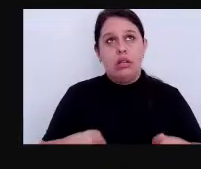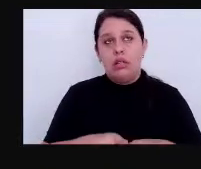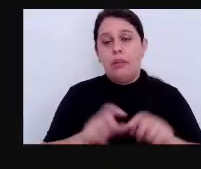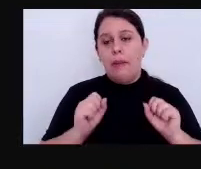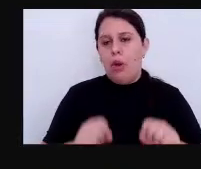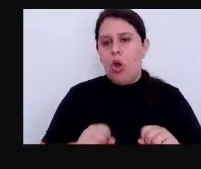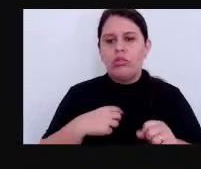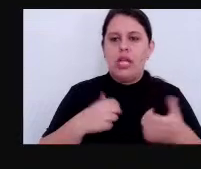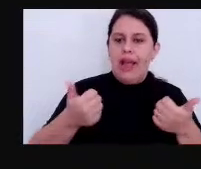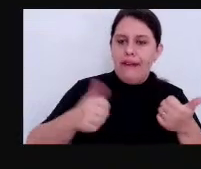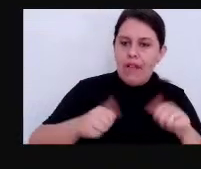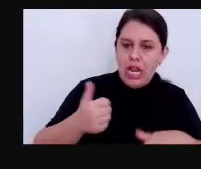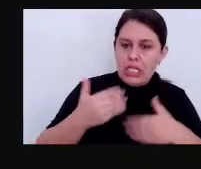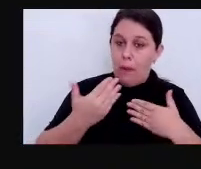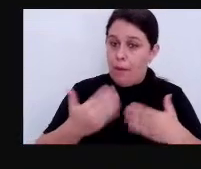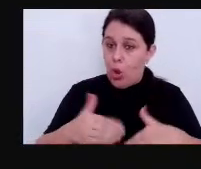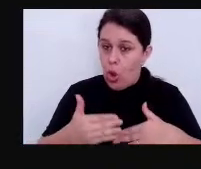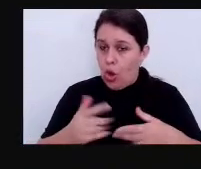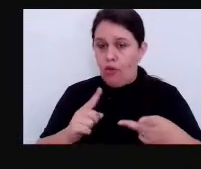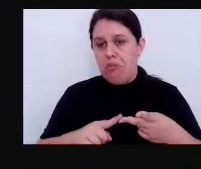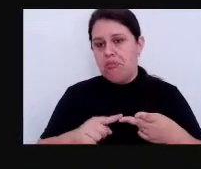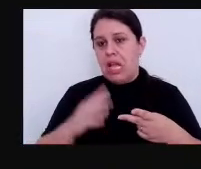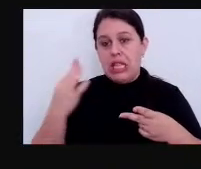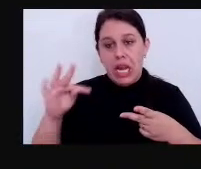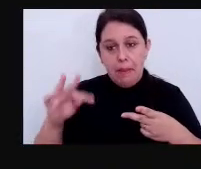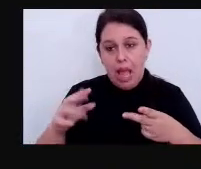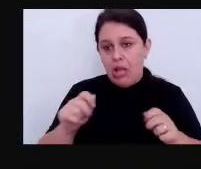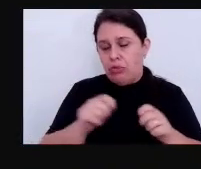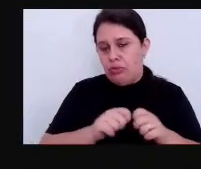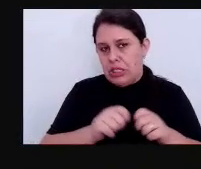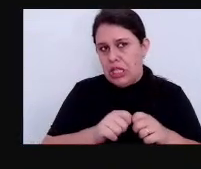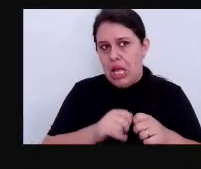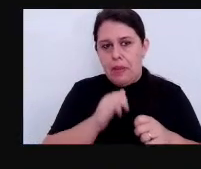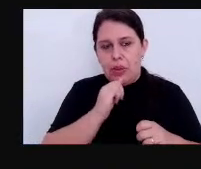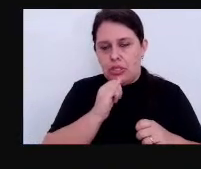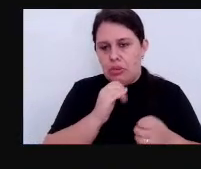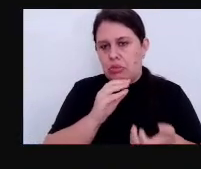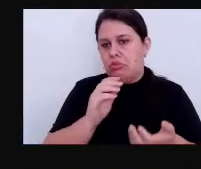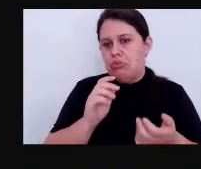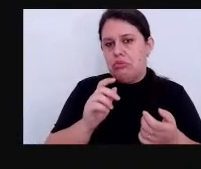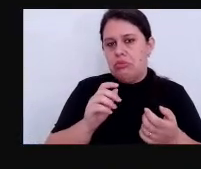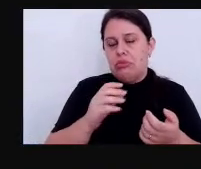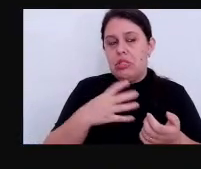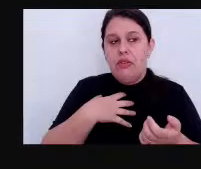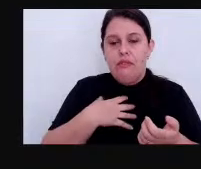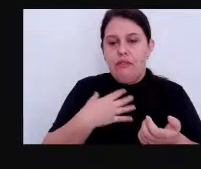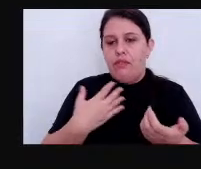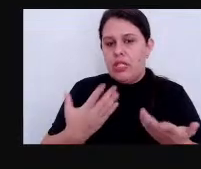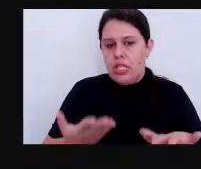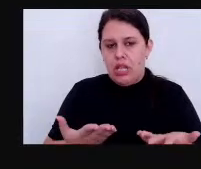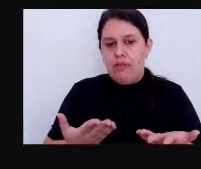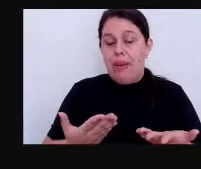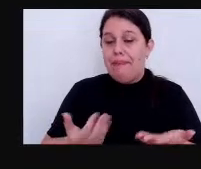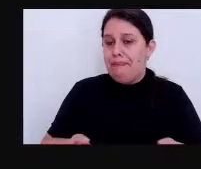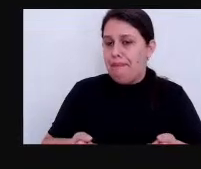work that they need to be producing that is going to count towards their grade, towards something more important like for professional purposes,